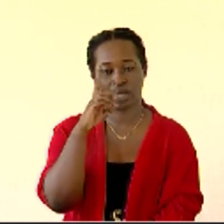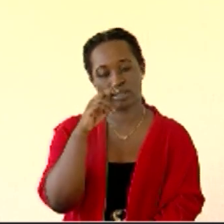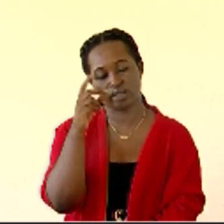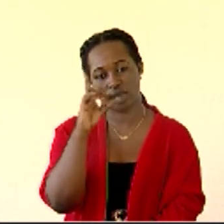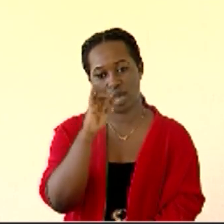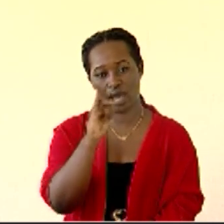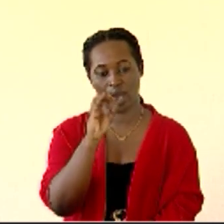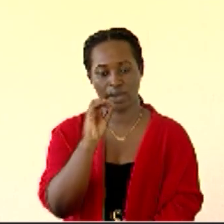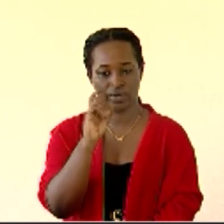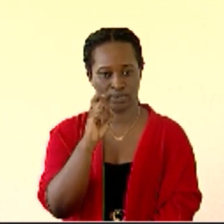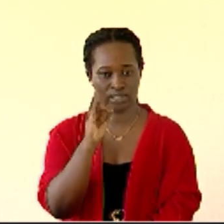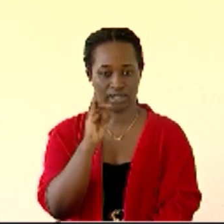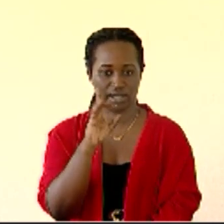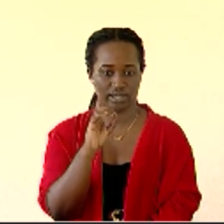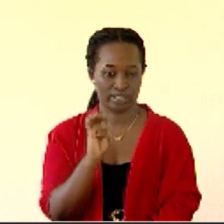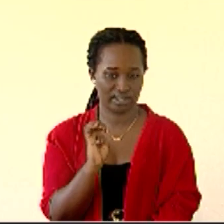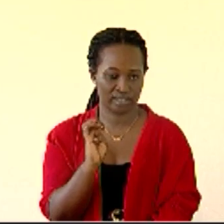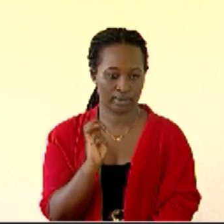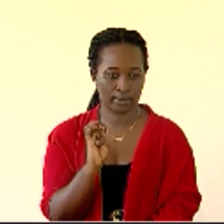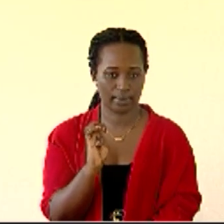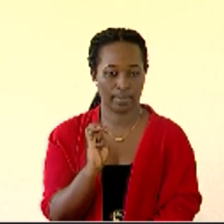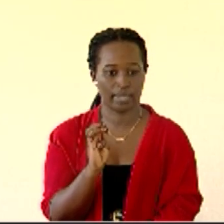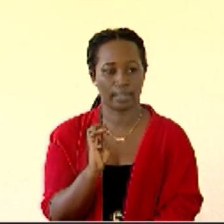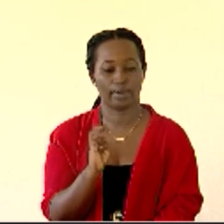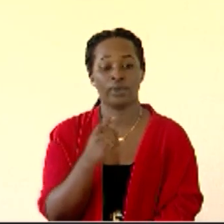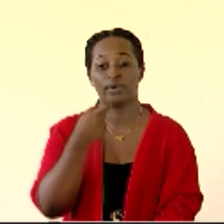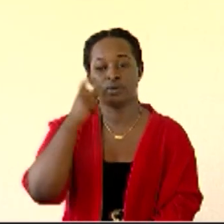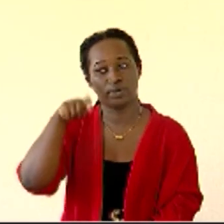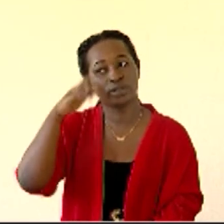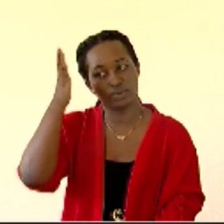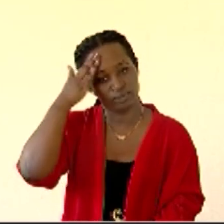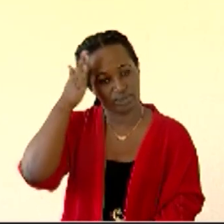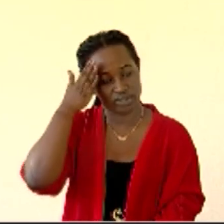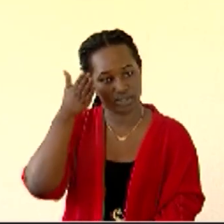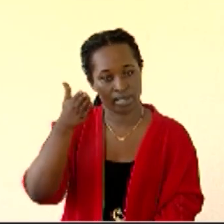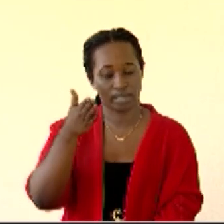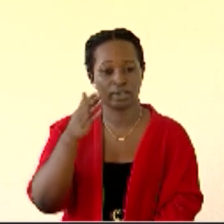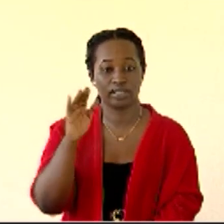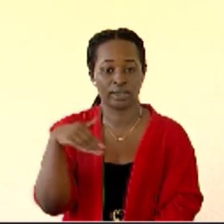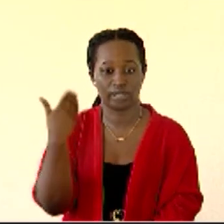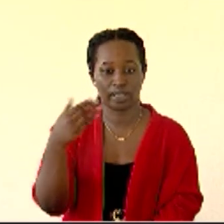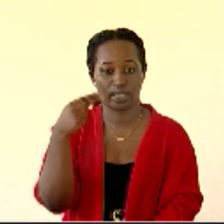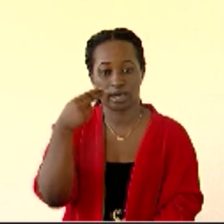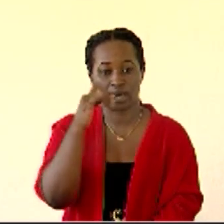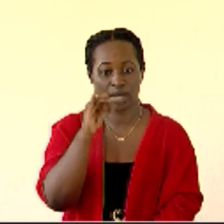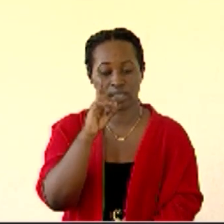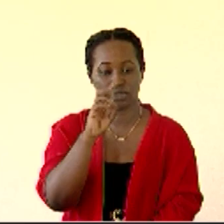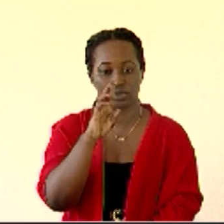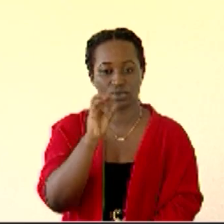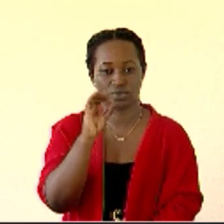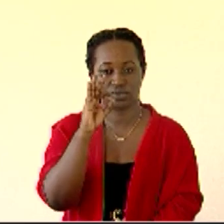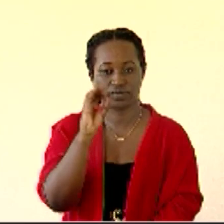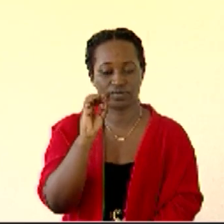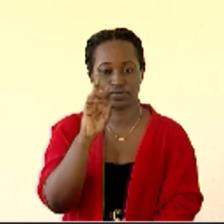the iodoform reaction. So you need to note that. So the iodoform reaction, what does this mean?